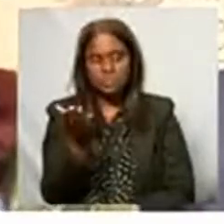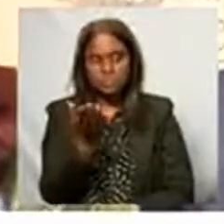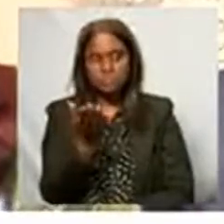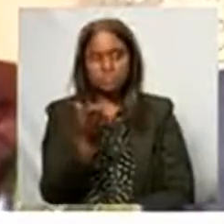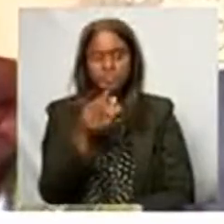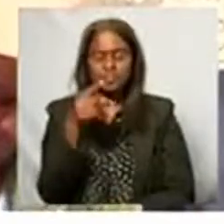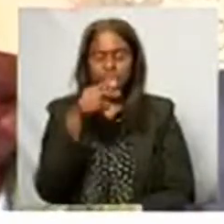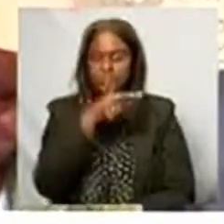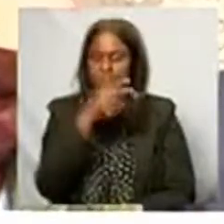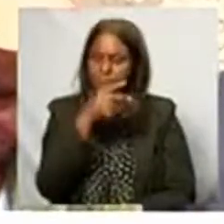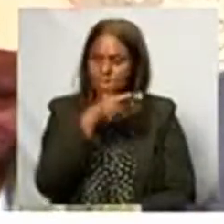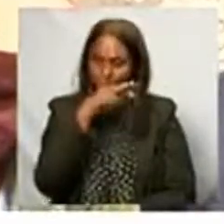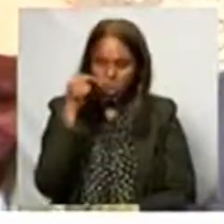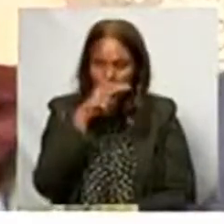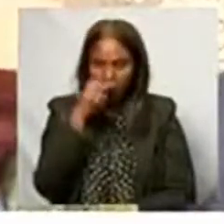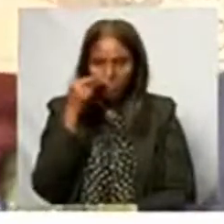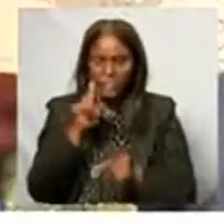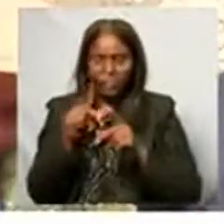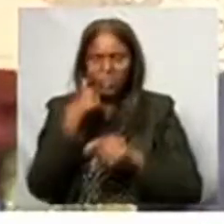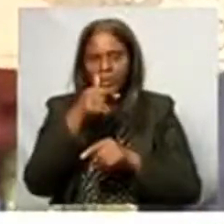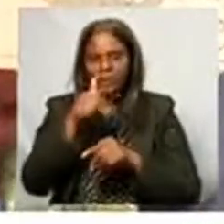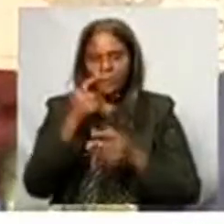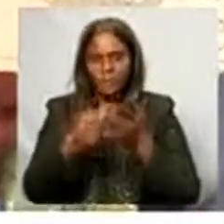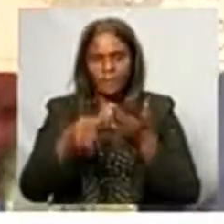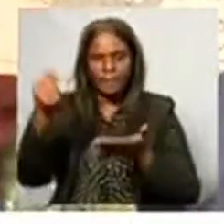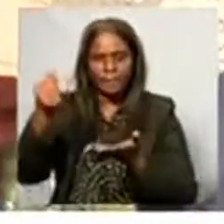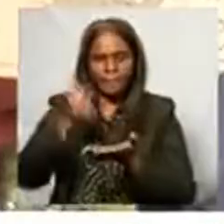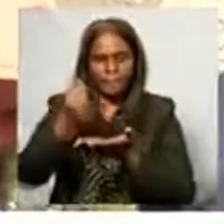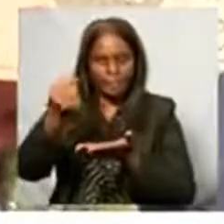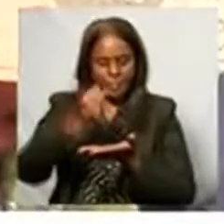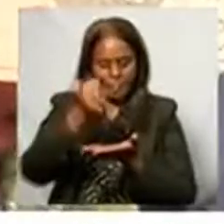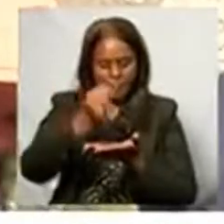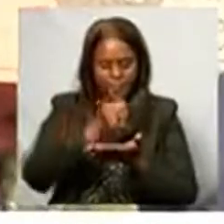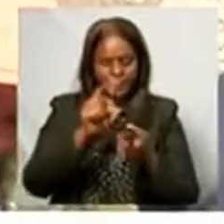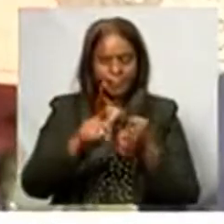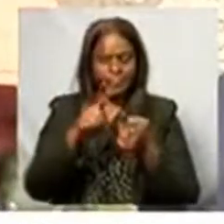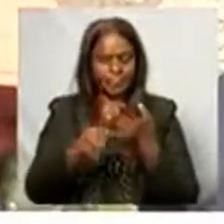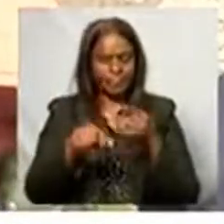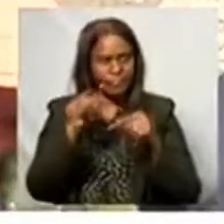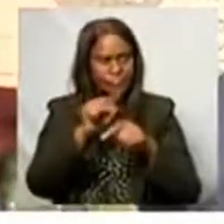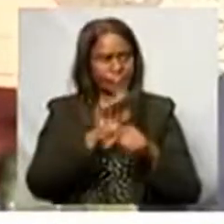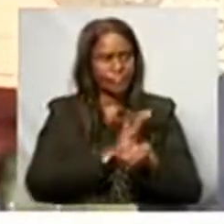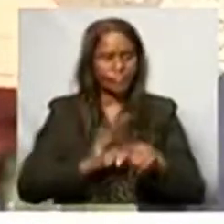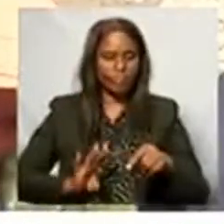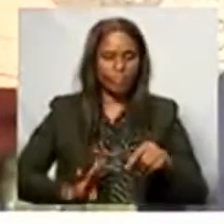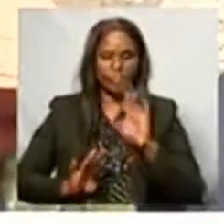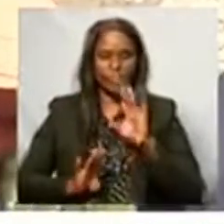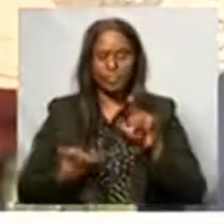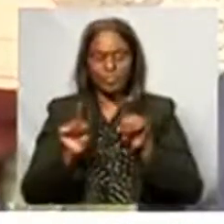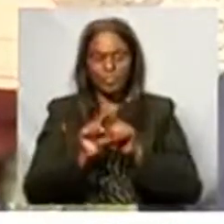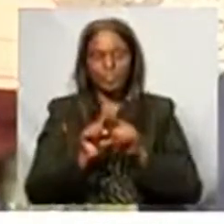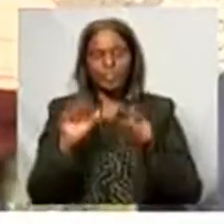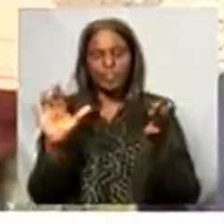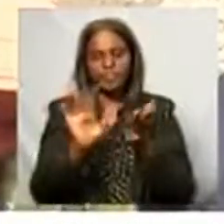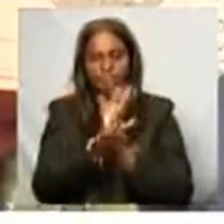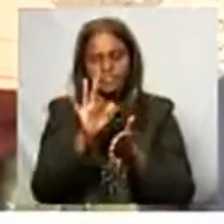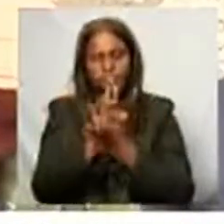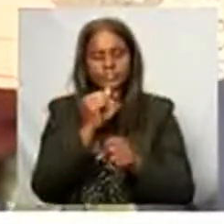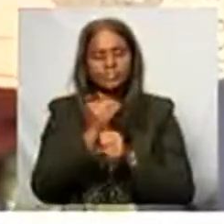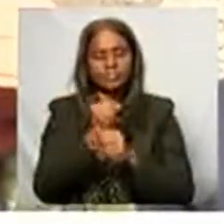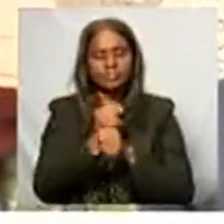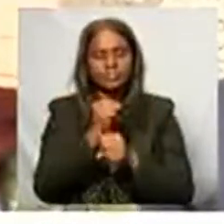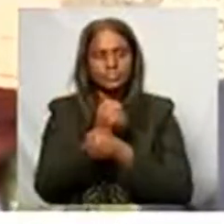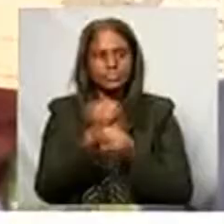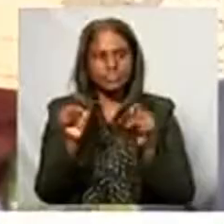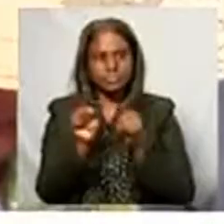scanning of these people who are supposed to be appointed to these boards was expeditiously done. And